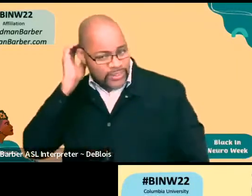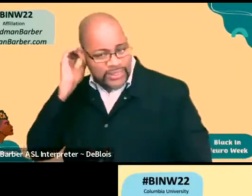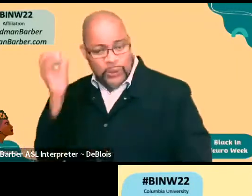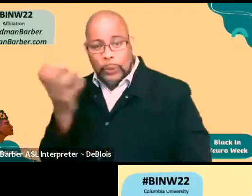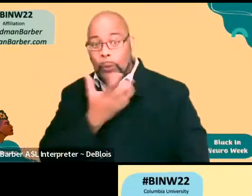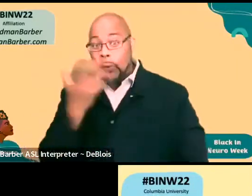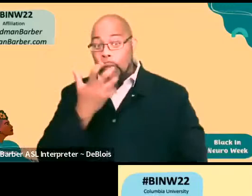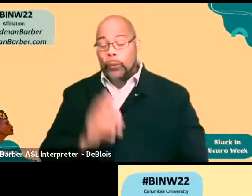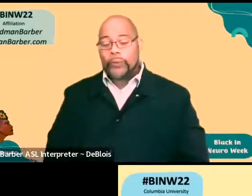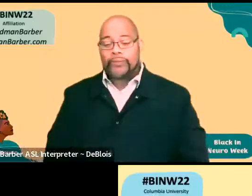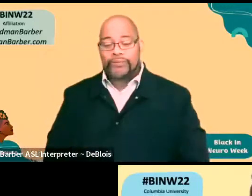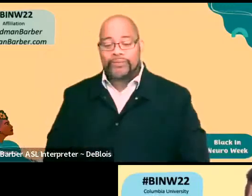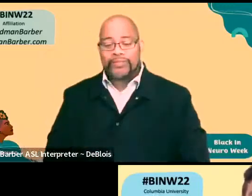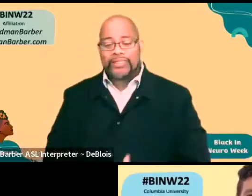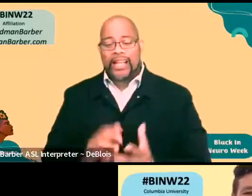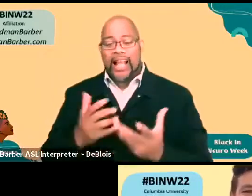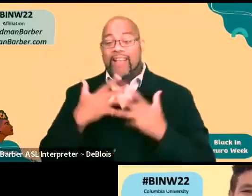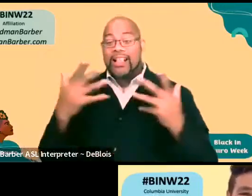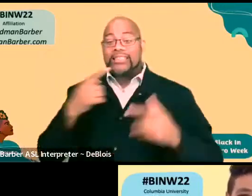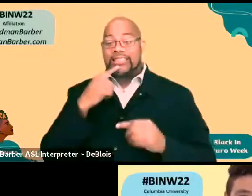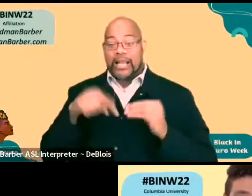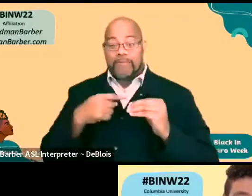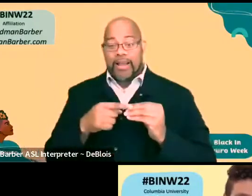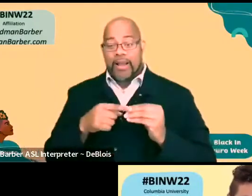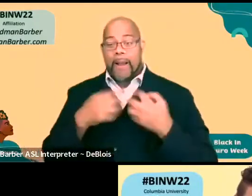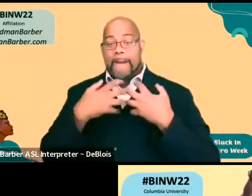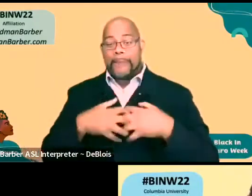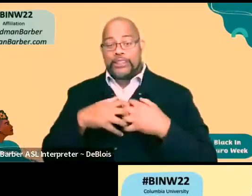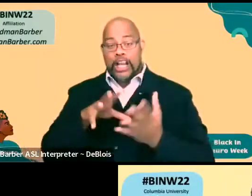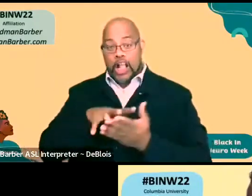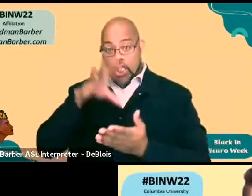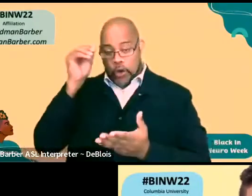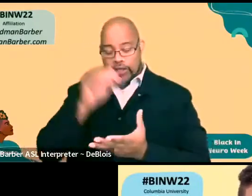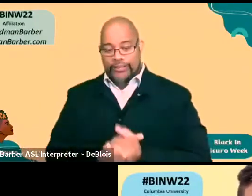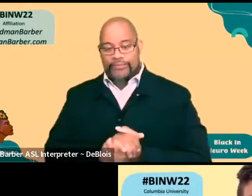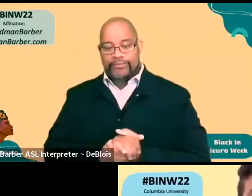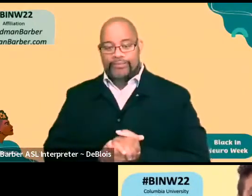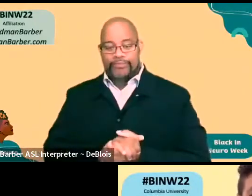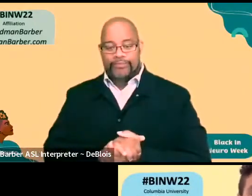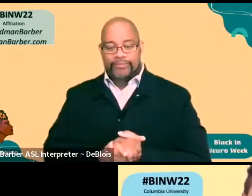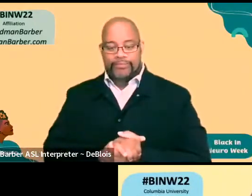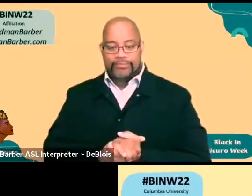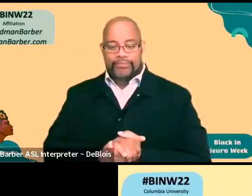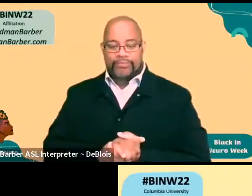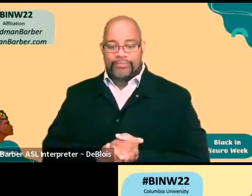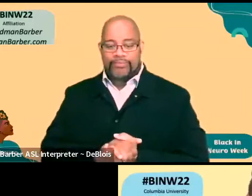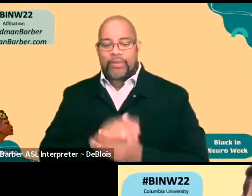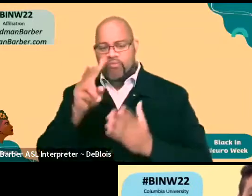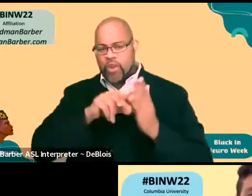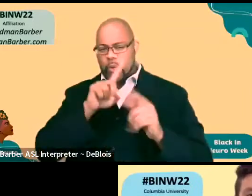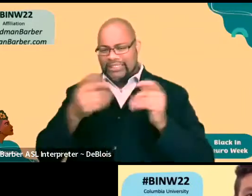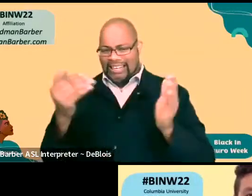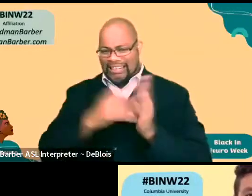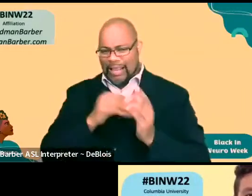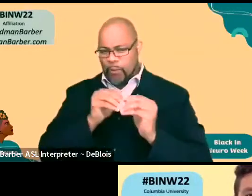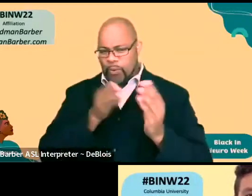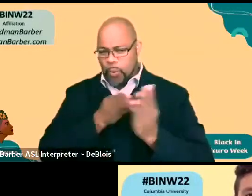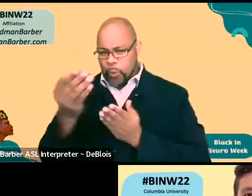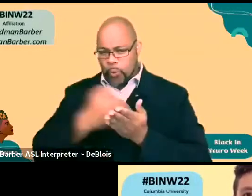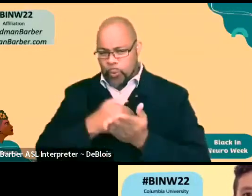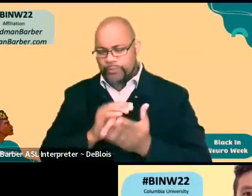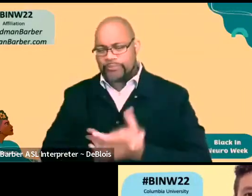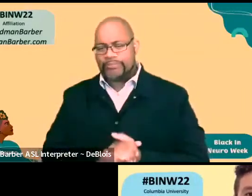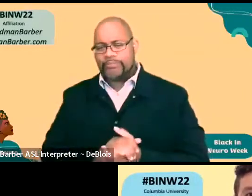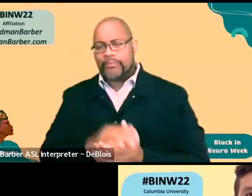Ooh, okay. I have a lot to say about machine learning. Let me read the question more thoroughly. So, it would